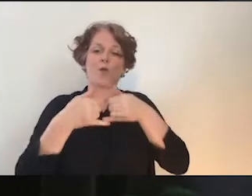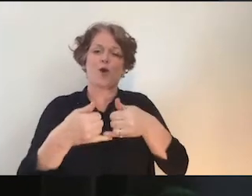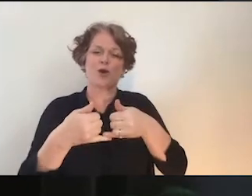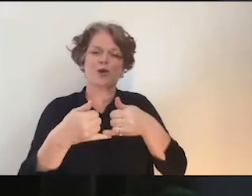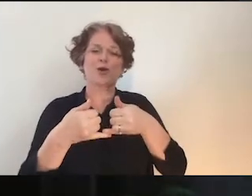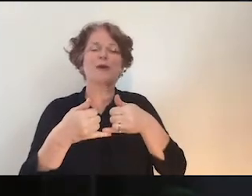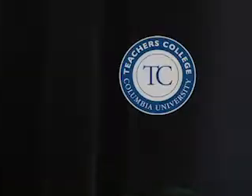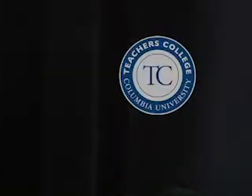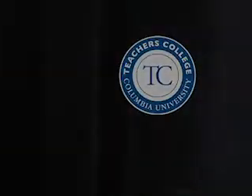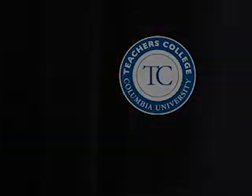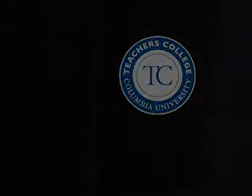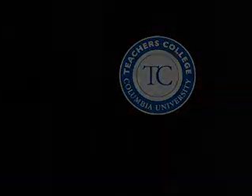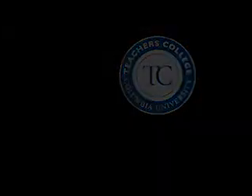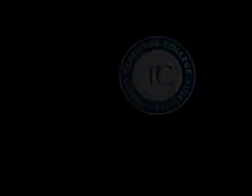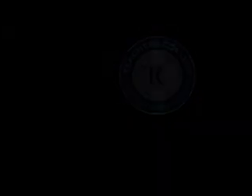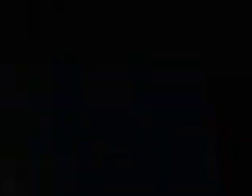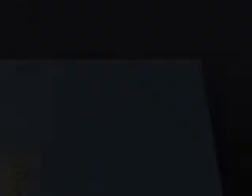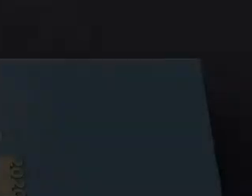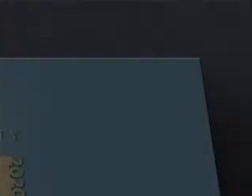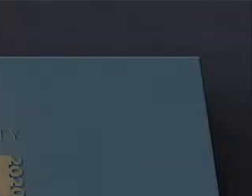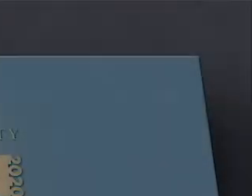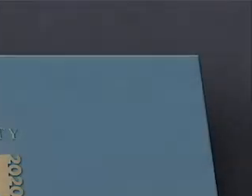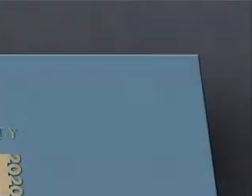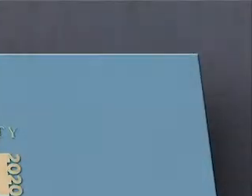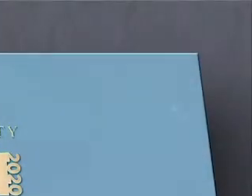Medal for Distinguished Service.